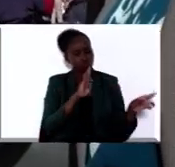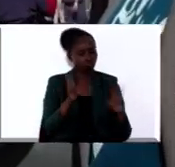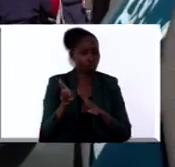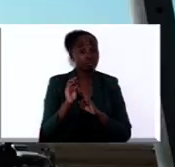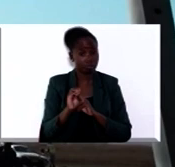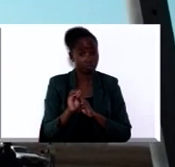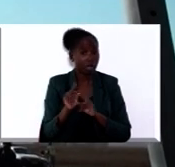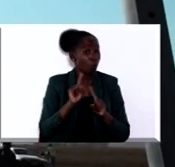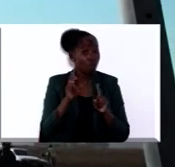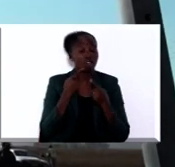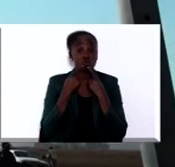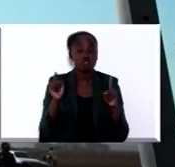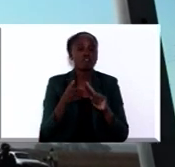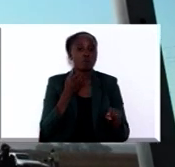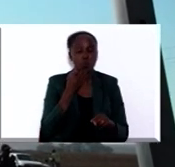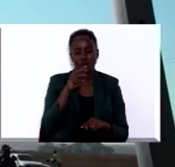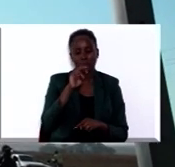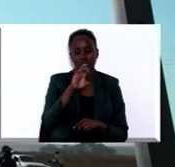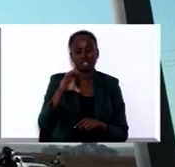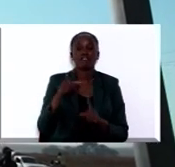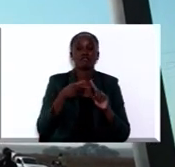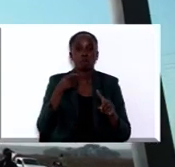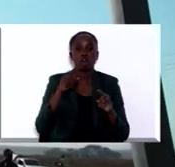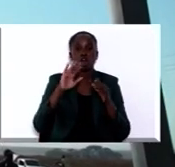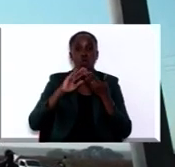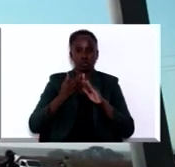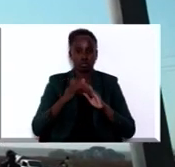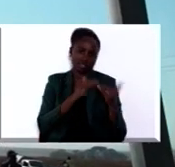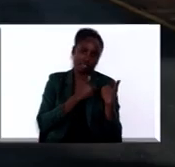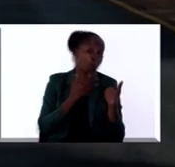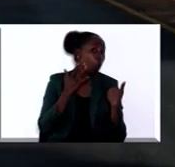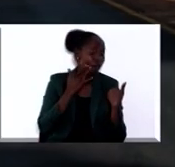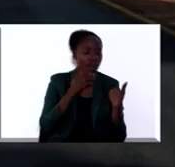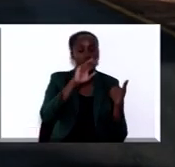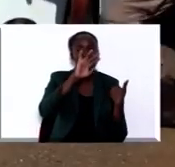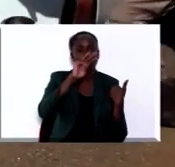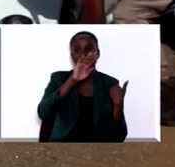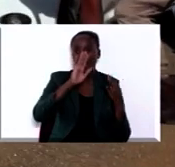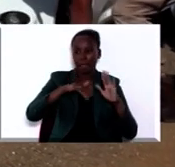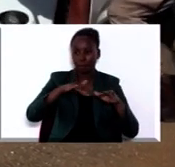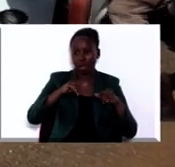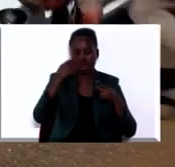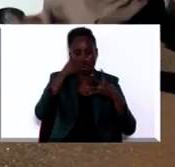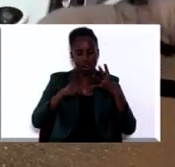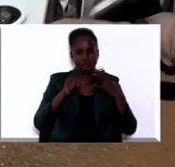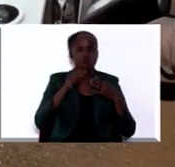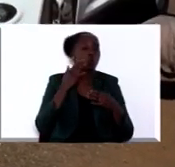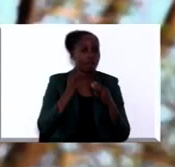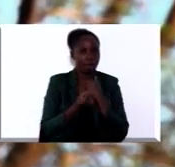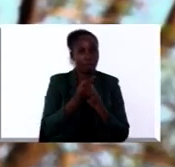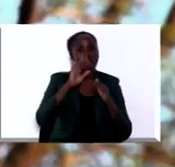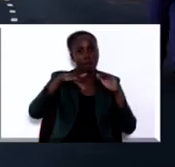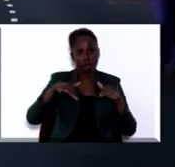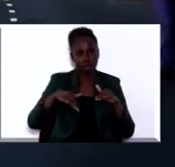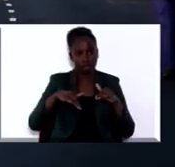by the MEC for community safety in April. The audit of all police stations in terms of their